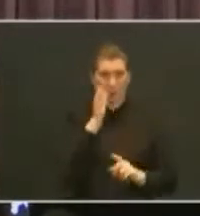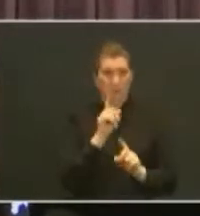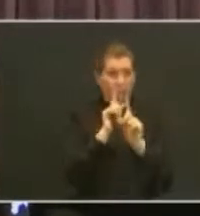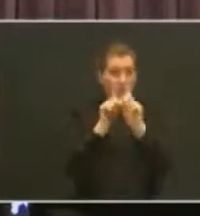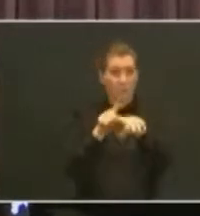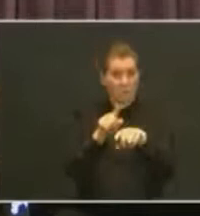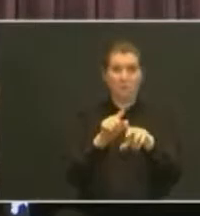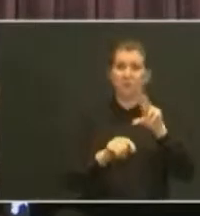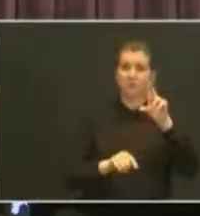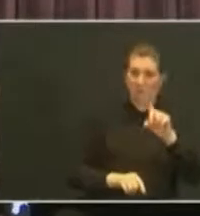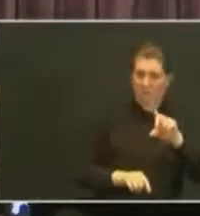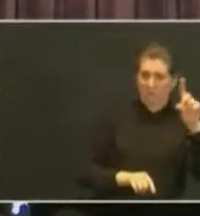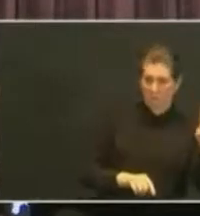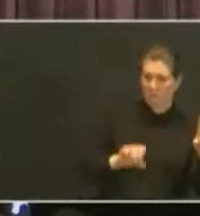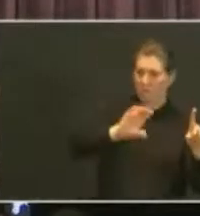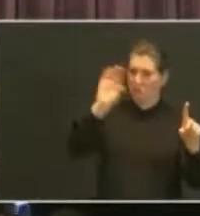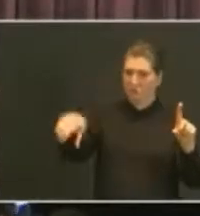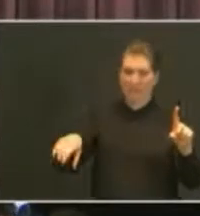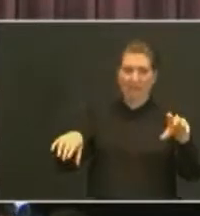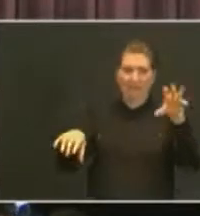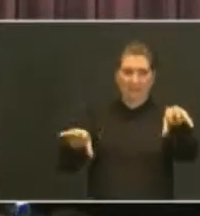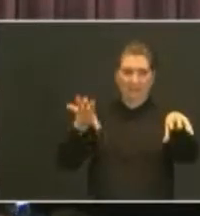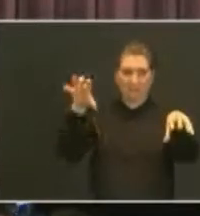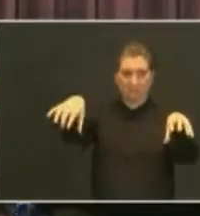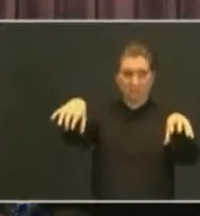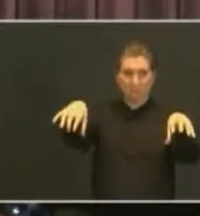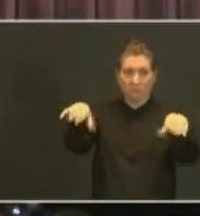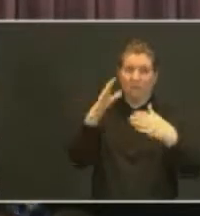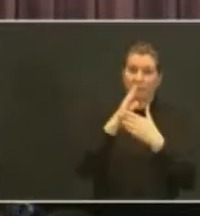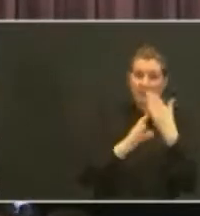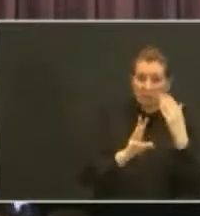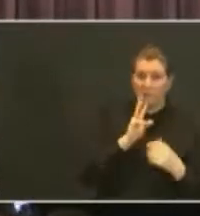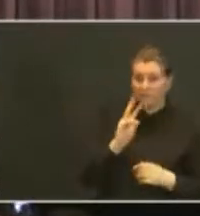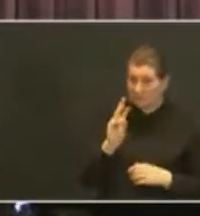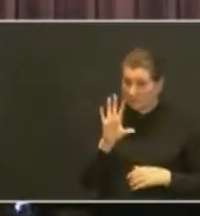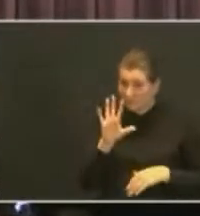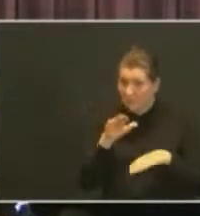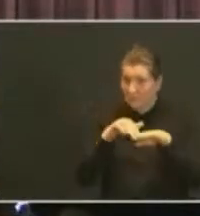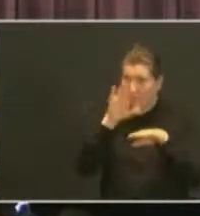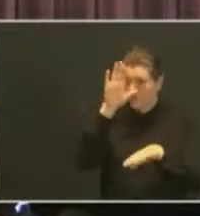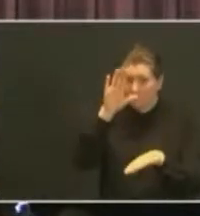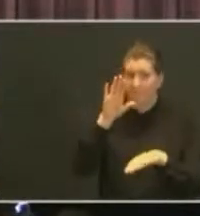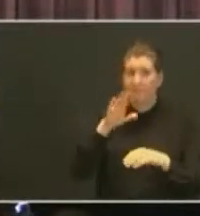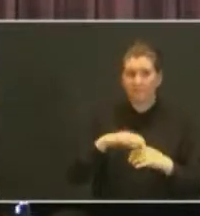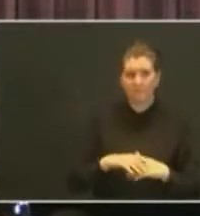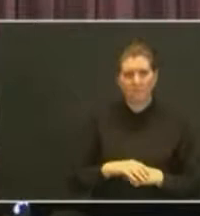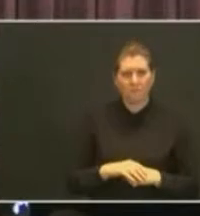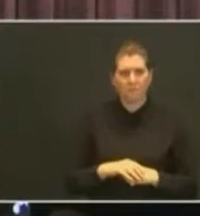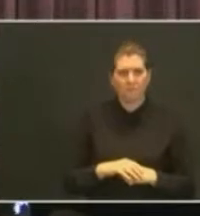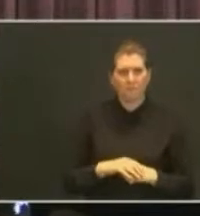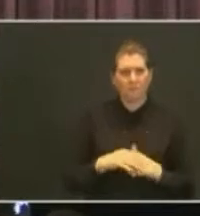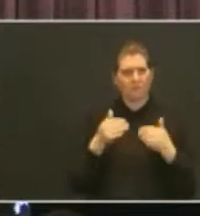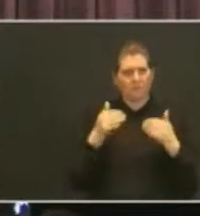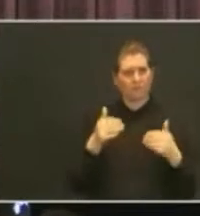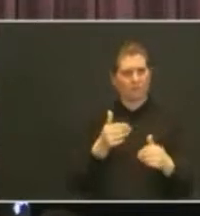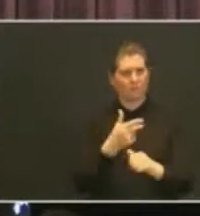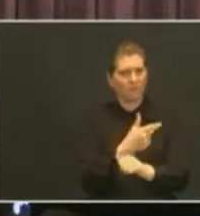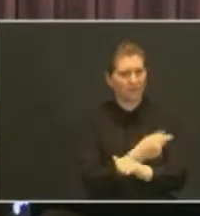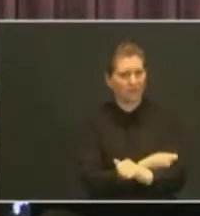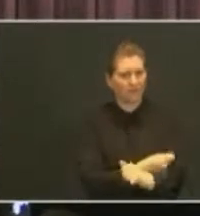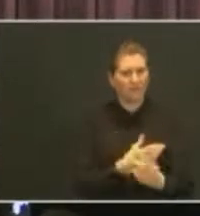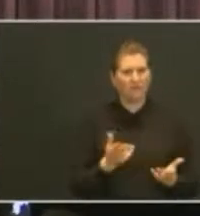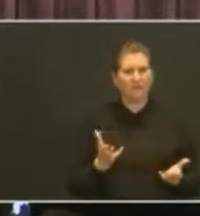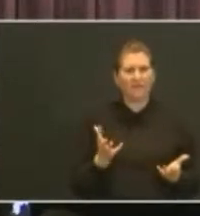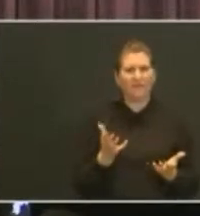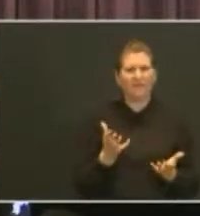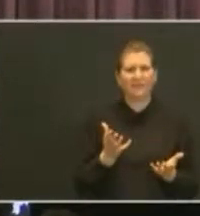signing up when they're 65 and older, in addition to 75 and older, and are getting vaccinated. Is that a mistake? Is that